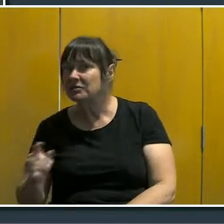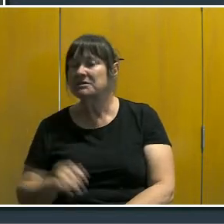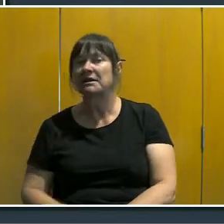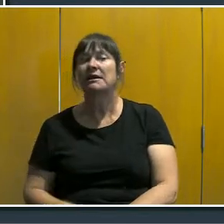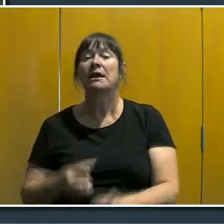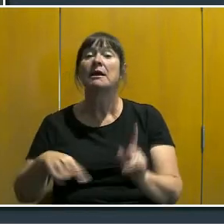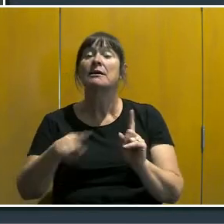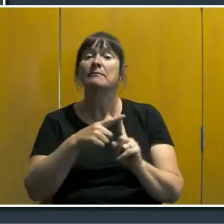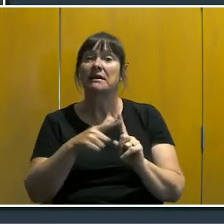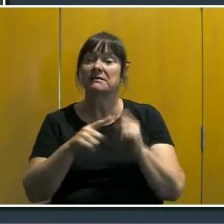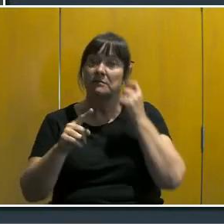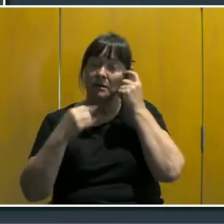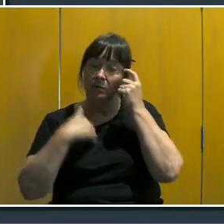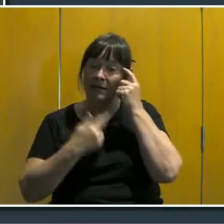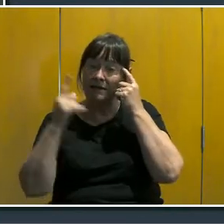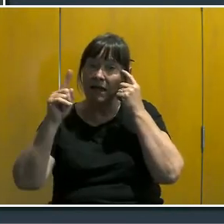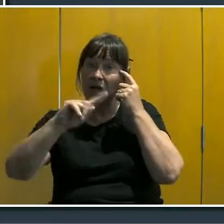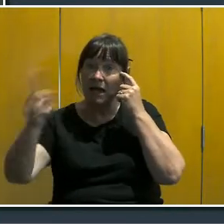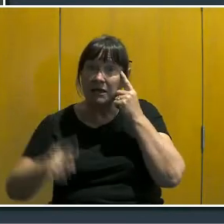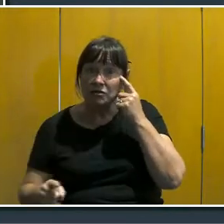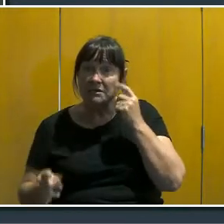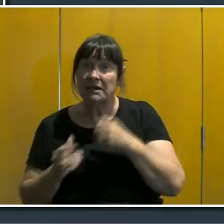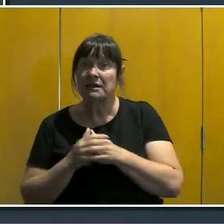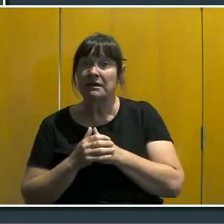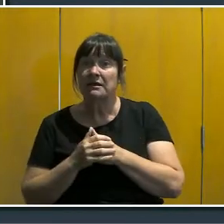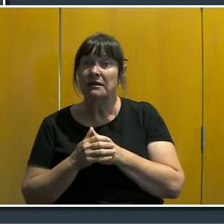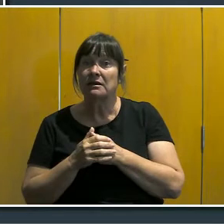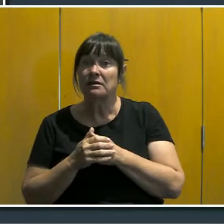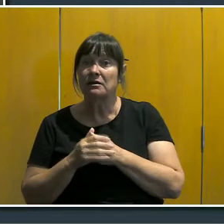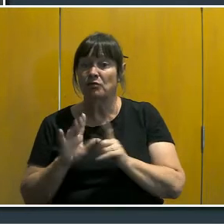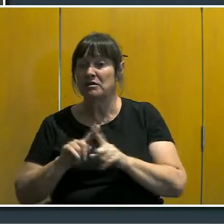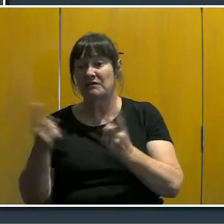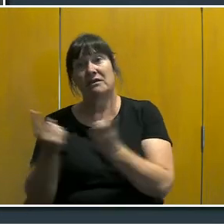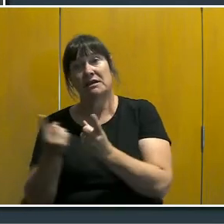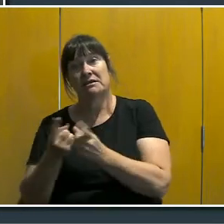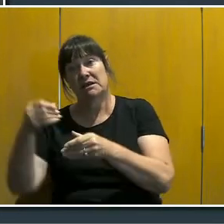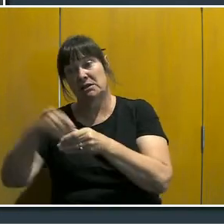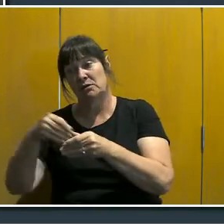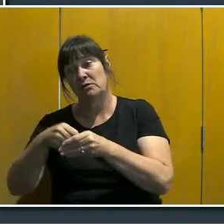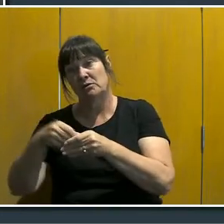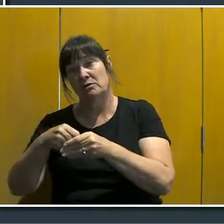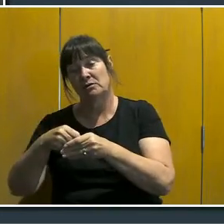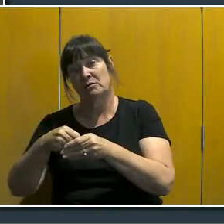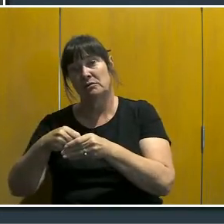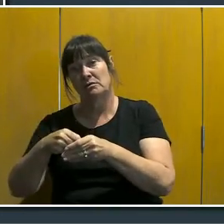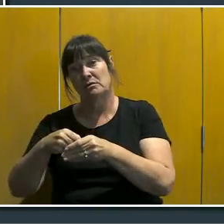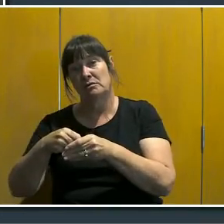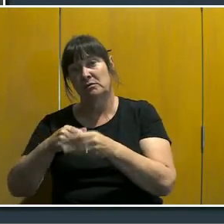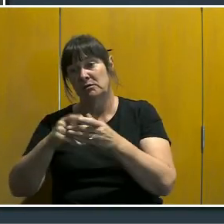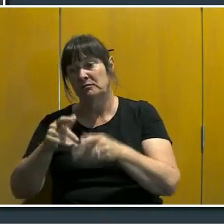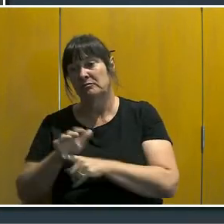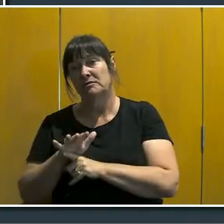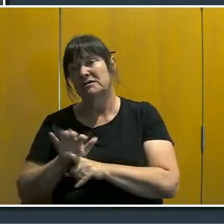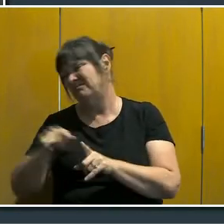the UV filter, and we also need electricity to run the pump that pumps the grey water out of the